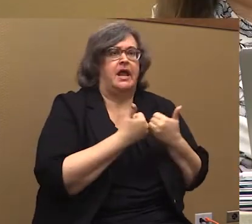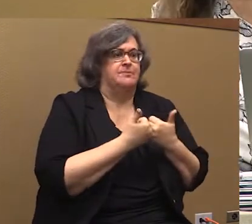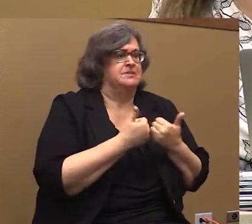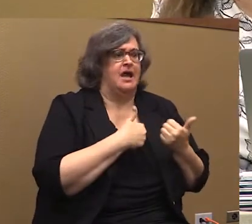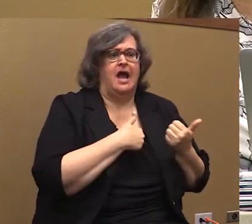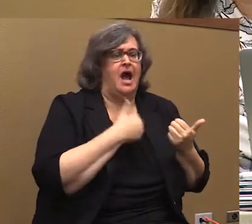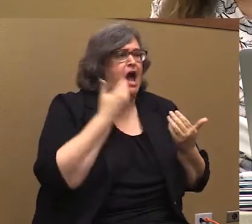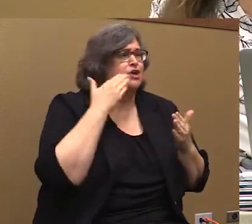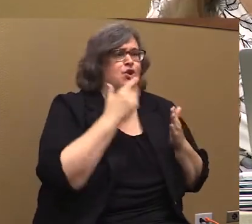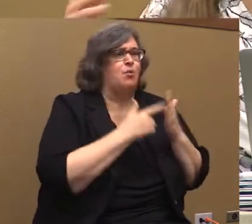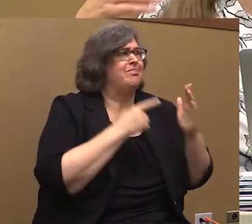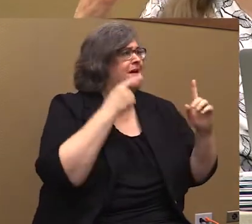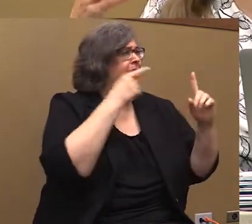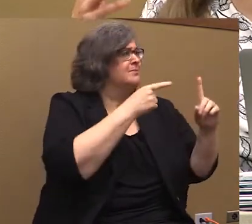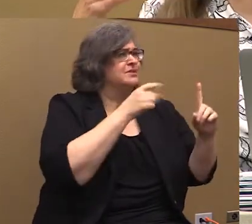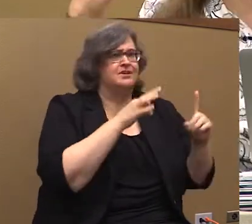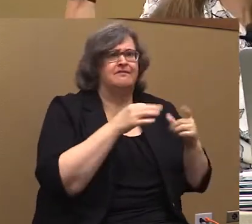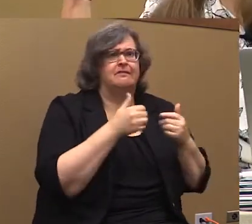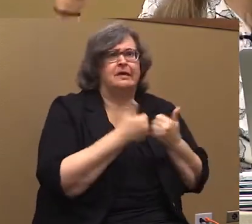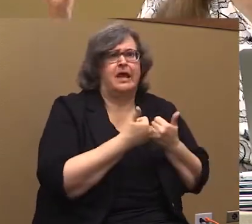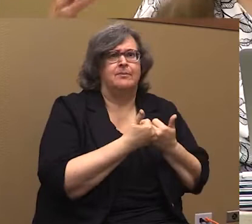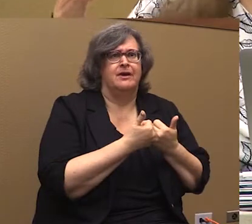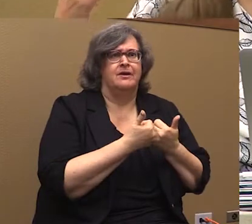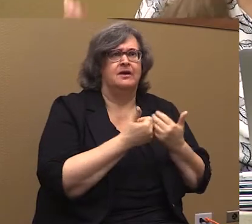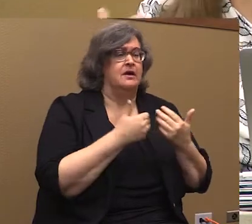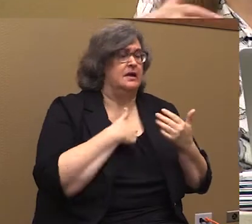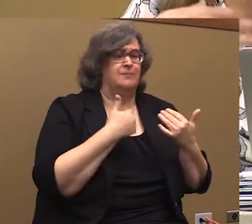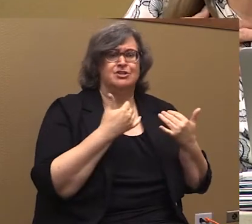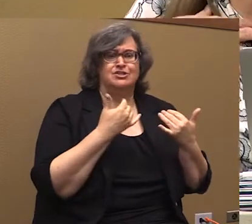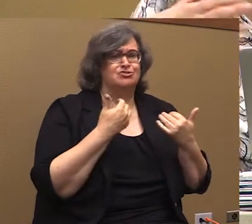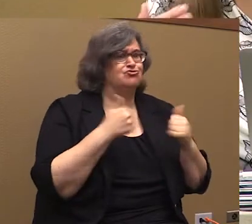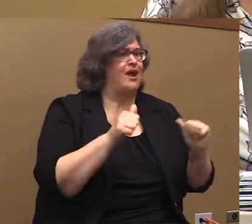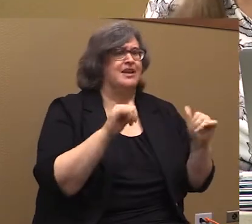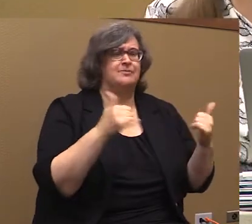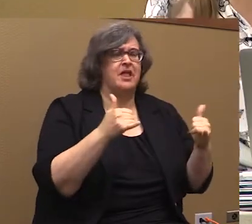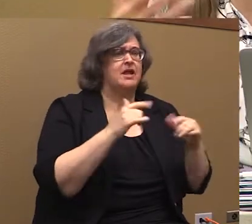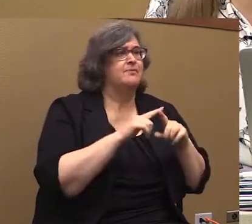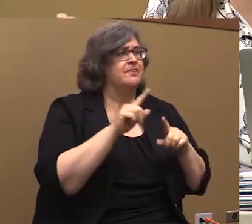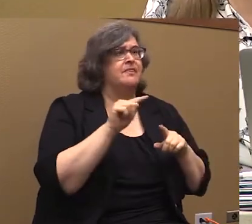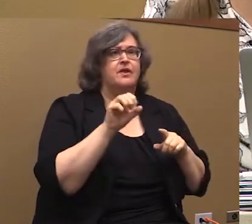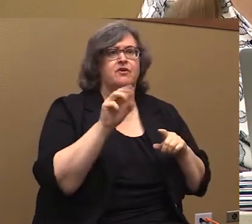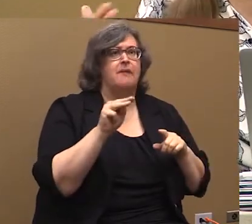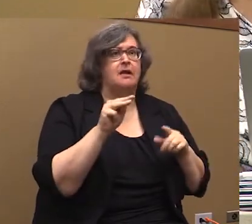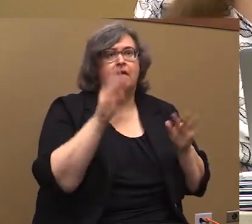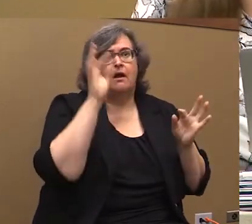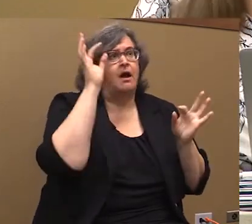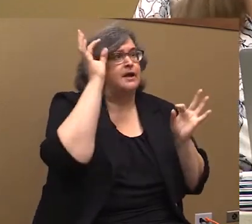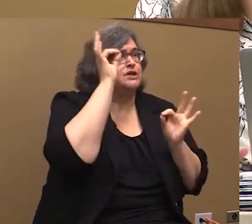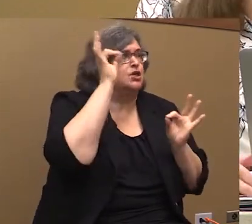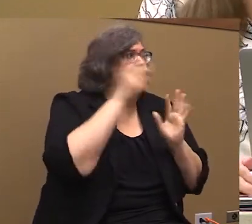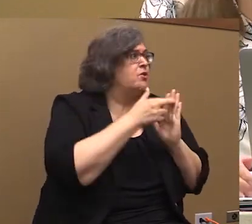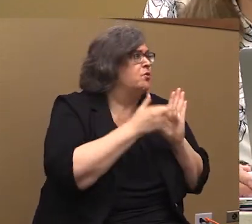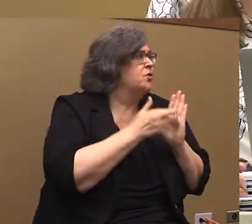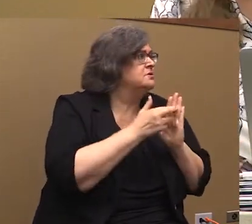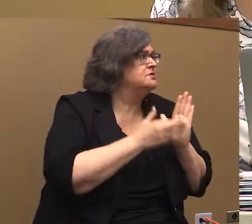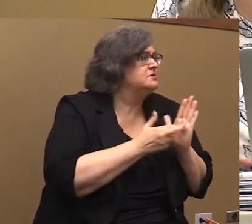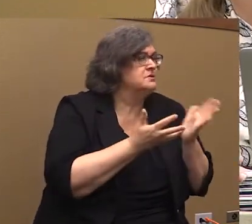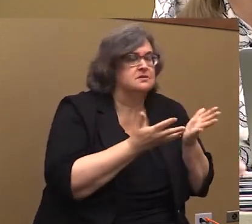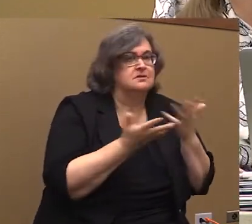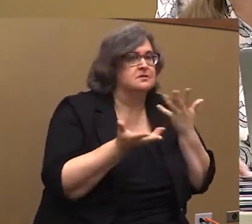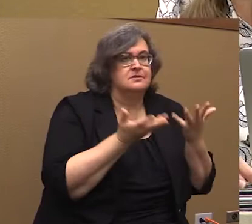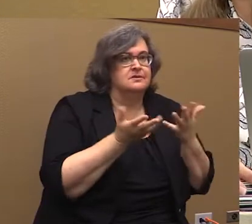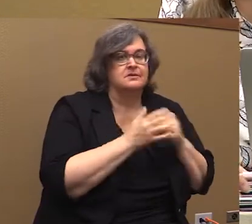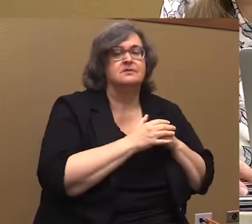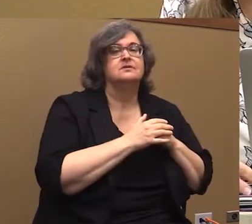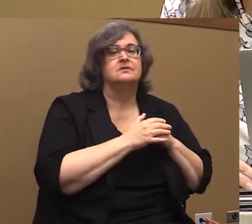of started, and it was like, I don't really get this. I love to play games, but I don't know what the object of this is. And so you